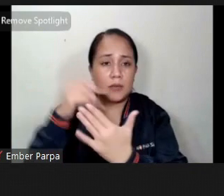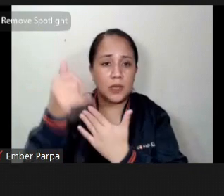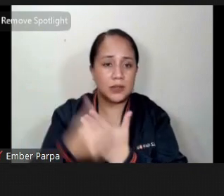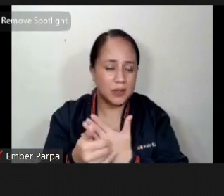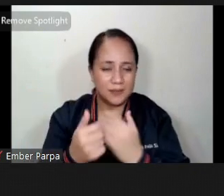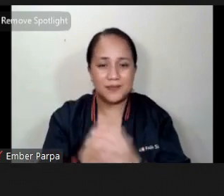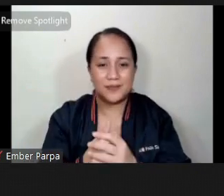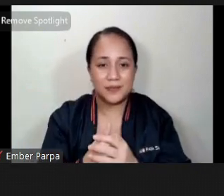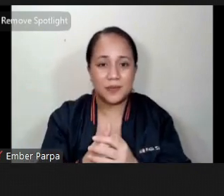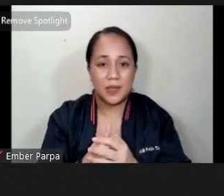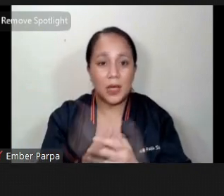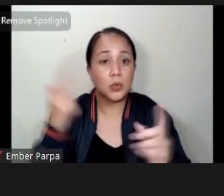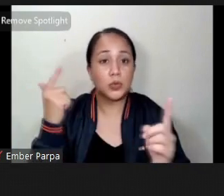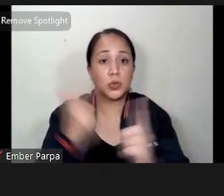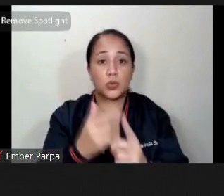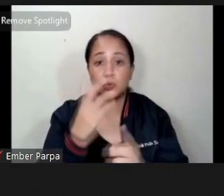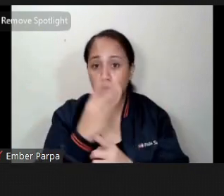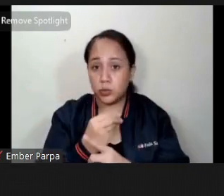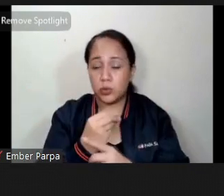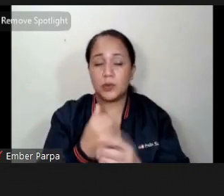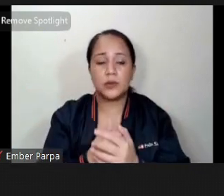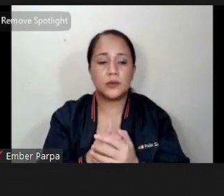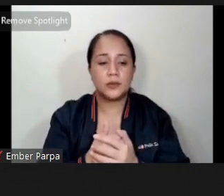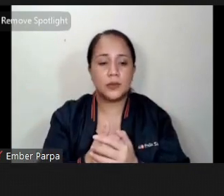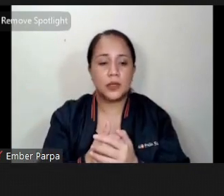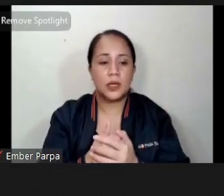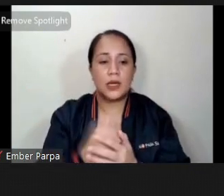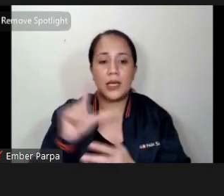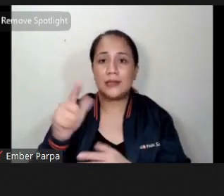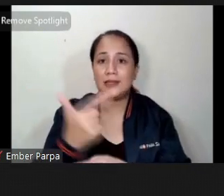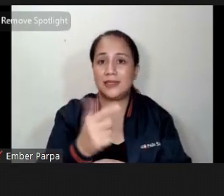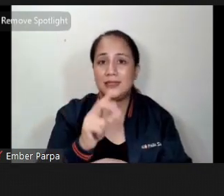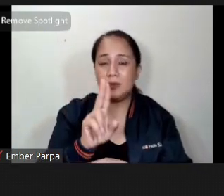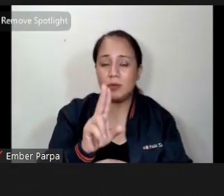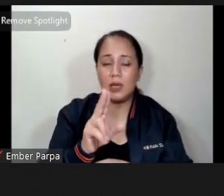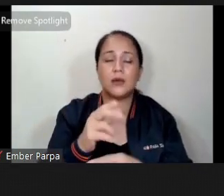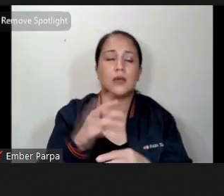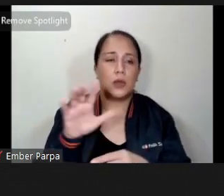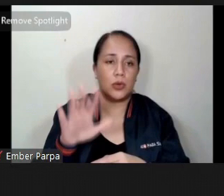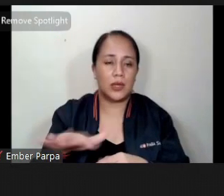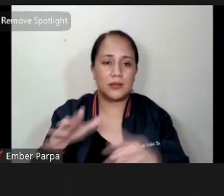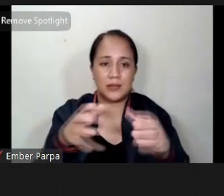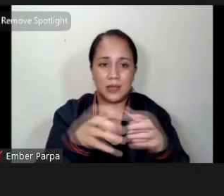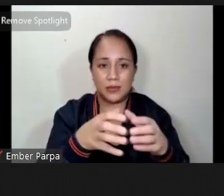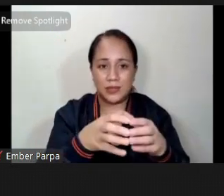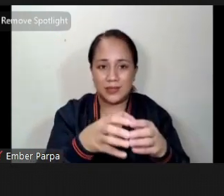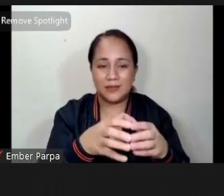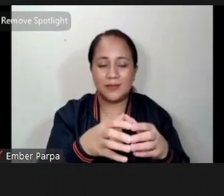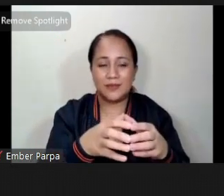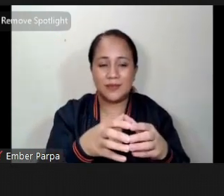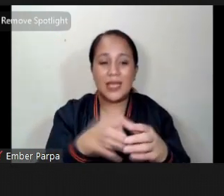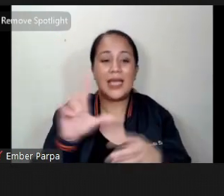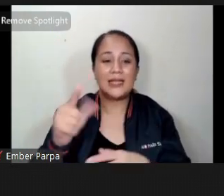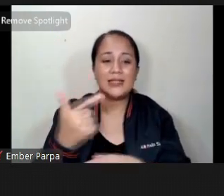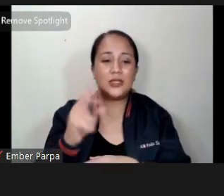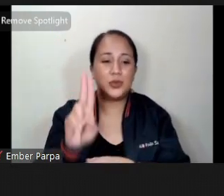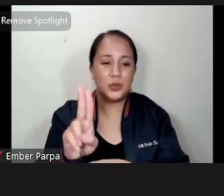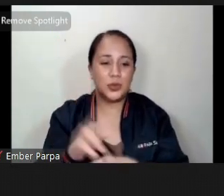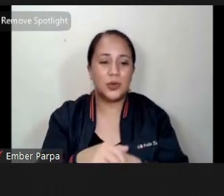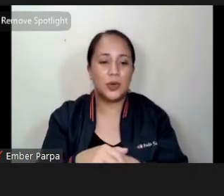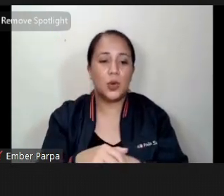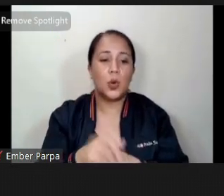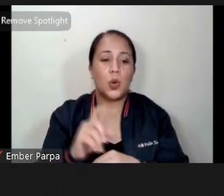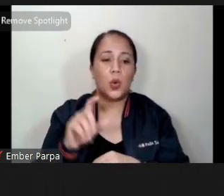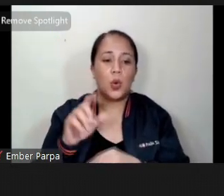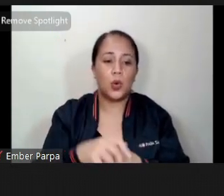So, ang ating target audience ay ang ating Local Council for the Protection, the LGUs or the